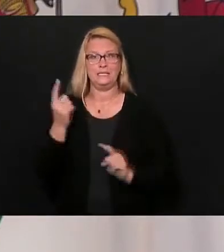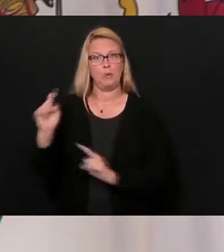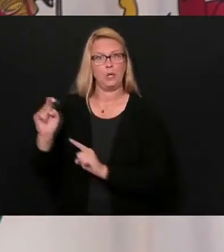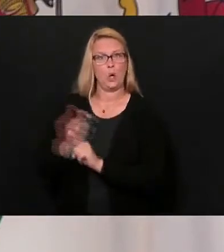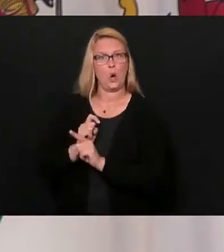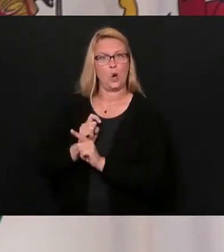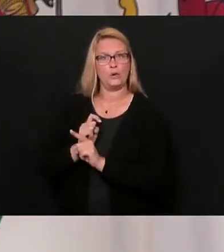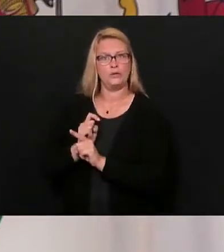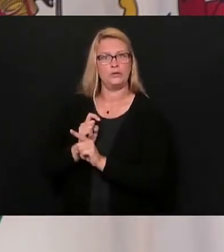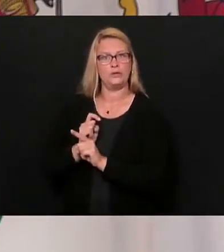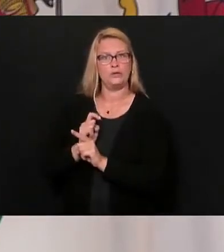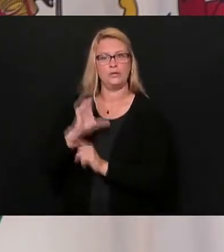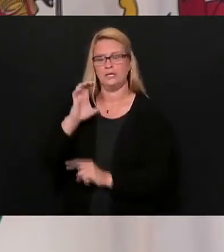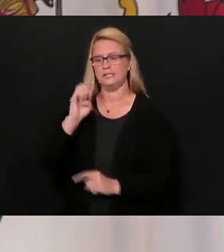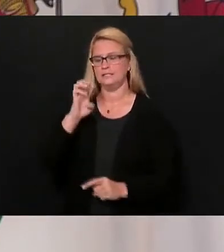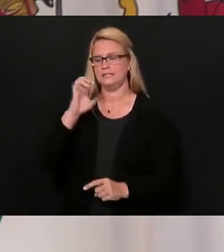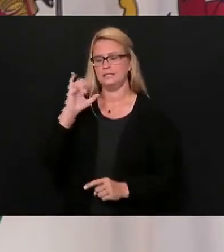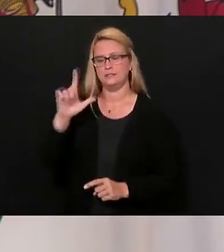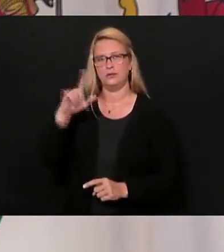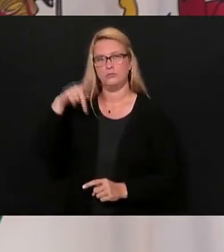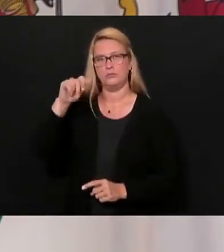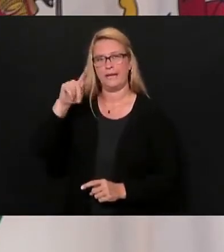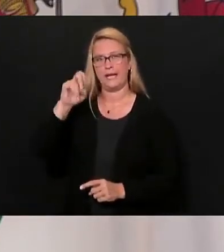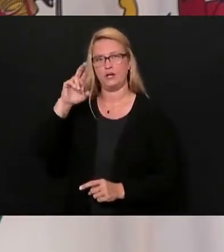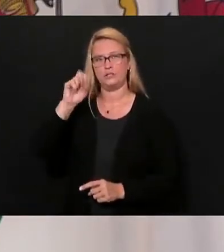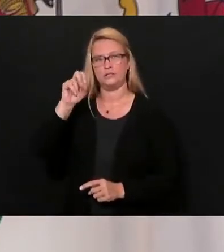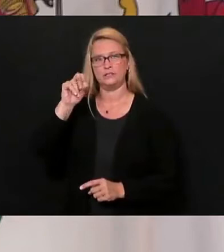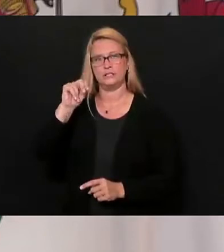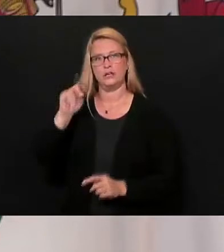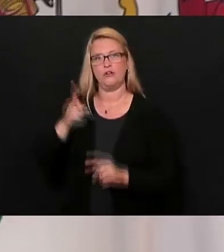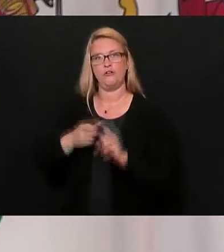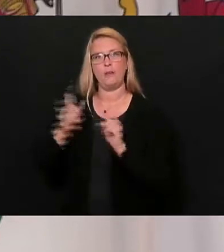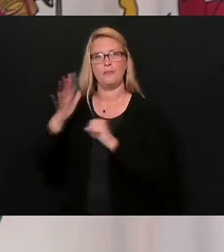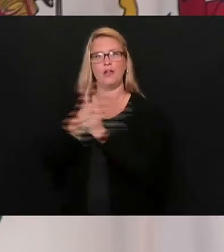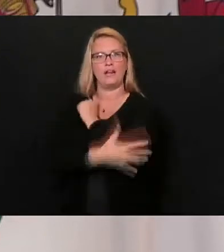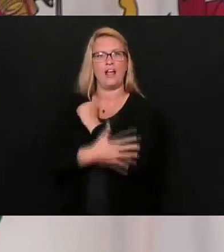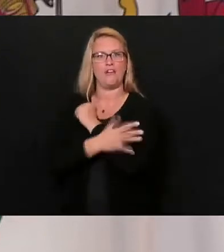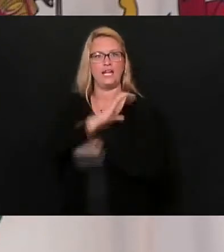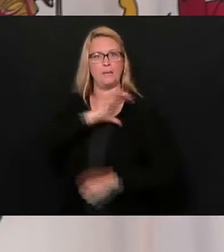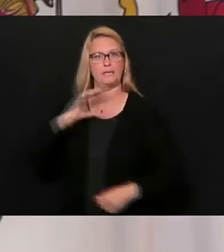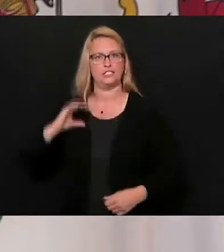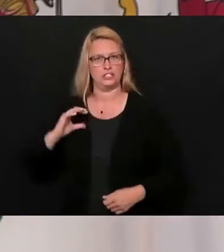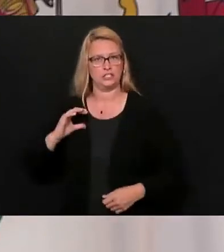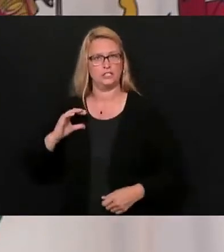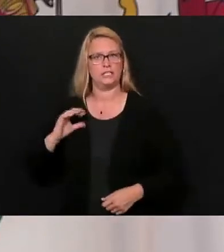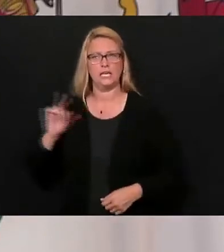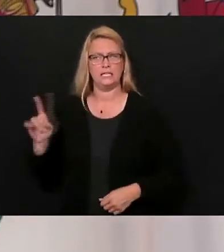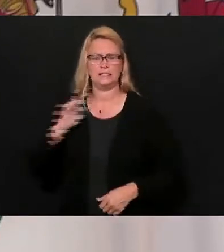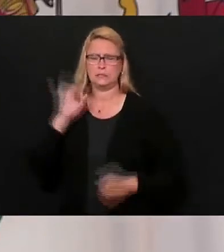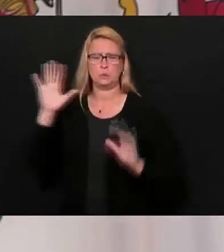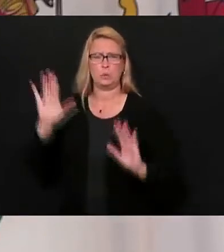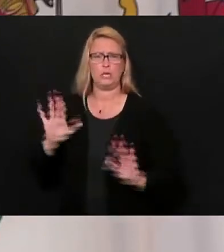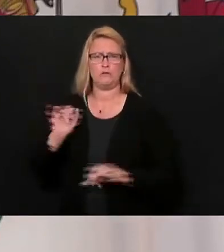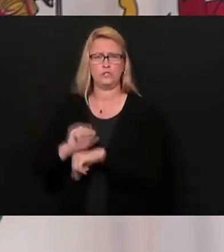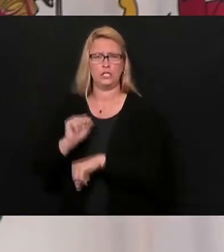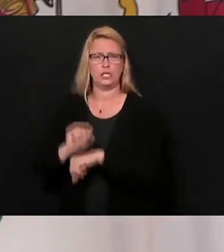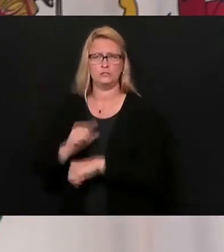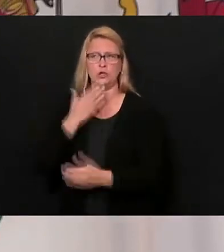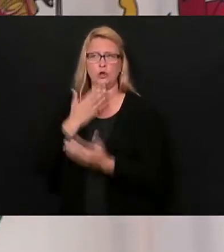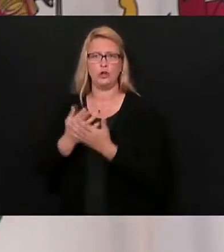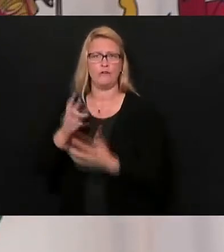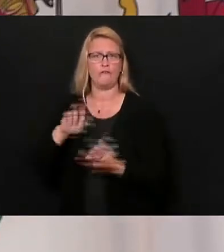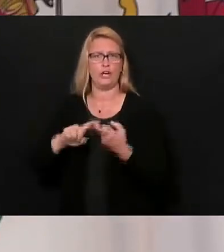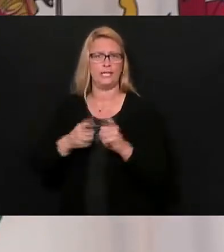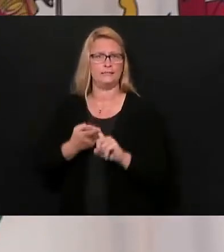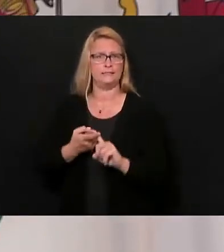from Cecil Patterson. Cecil's with the county commission and does a marvelous job. He's a good friend.